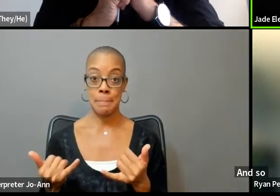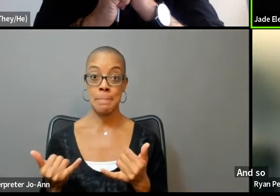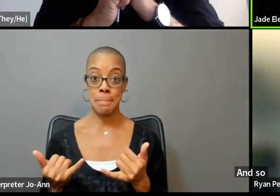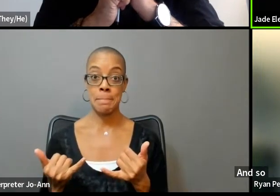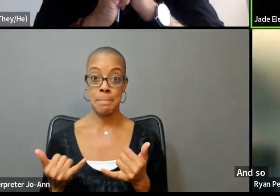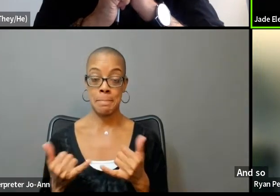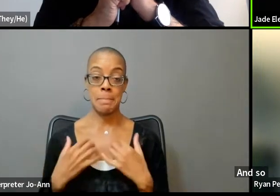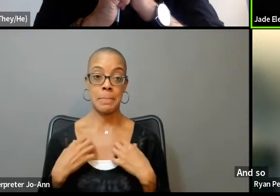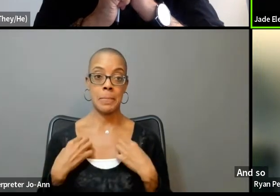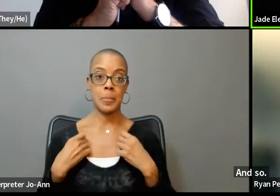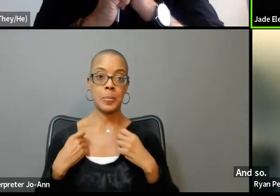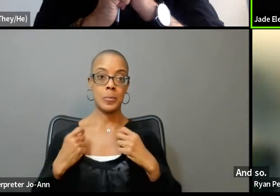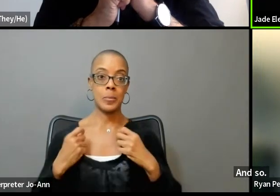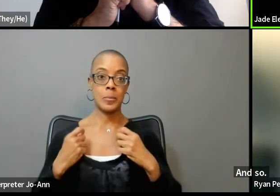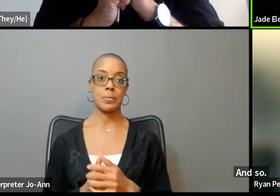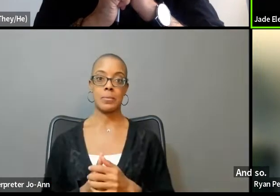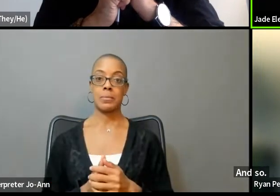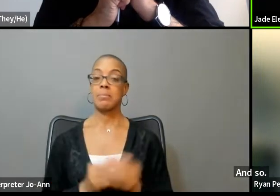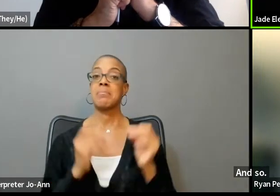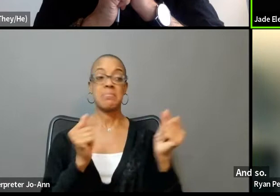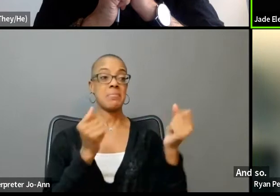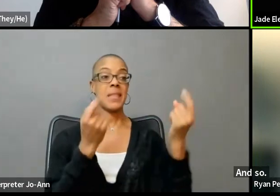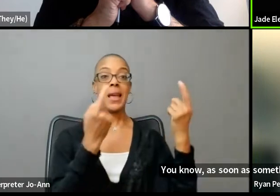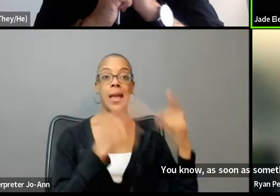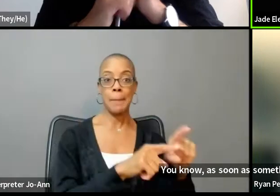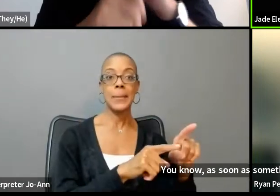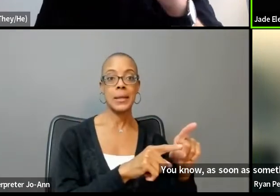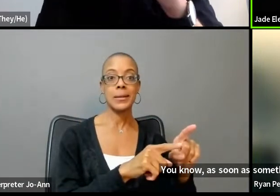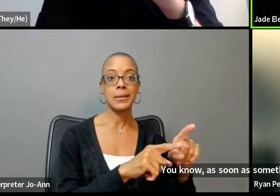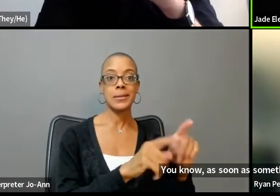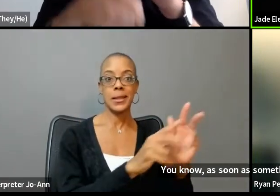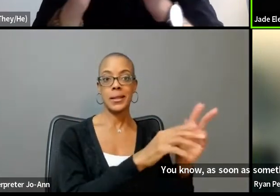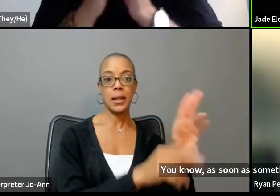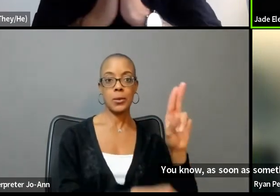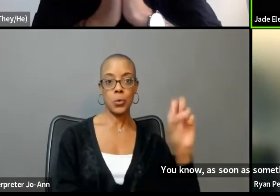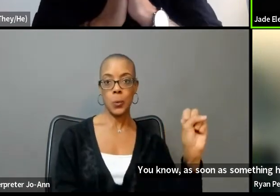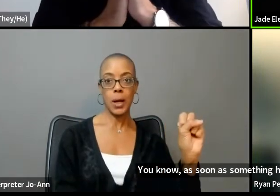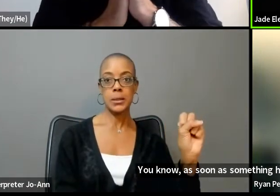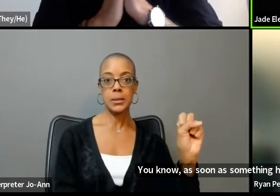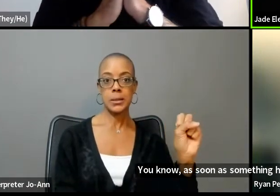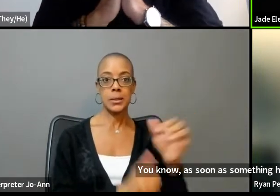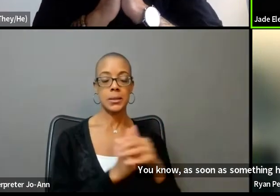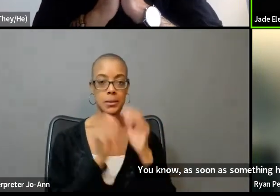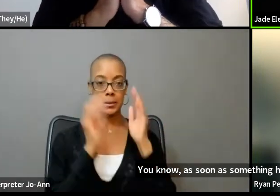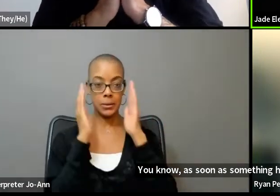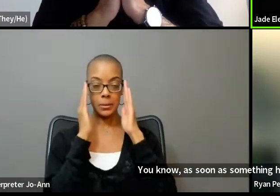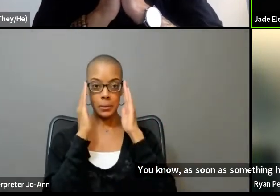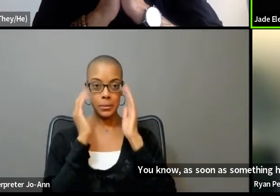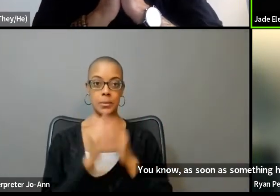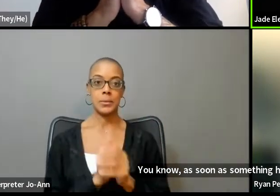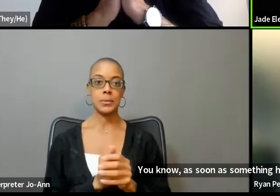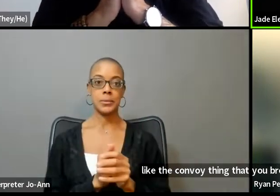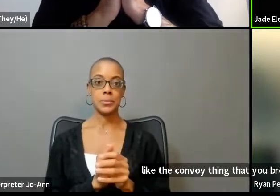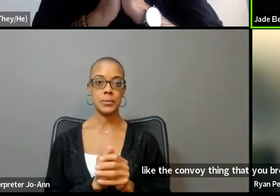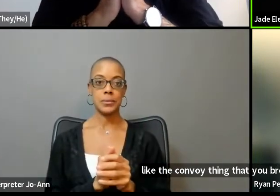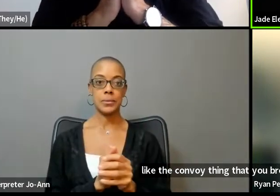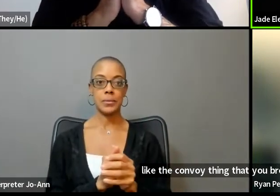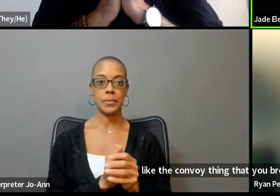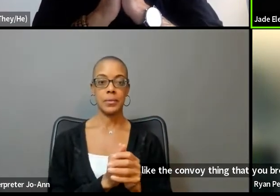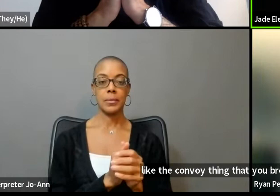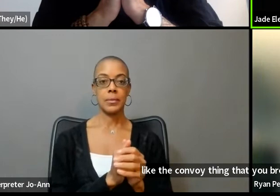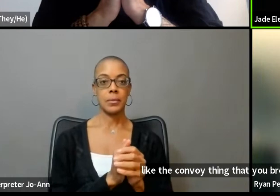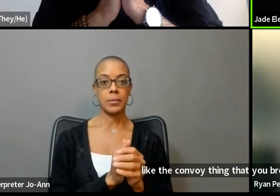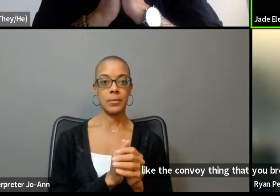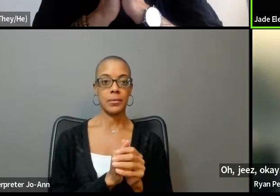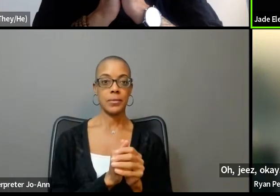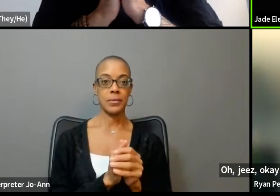as soon as something happens in the States, like the convoy thing that you brought up, I was like, oh, geez. Okay, so because of